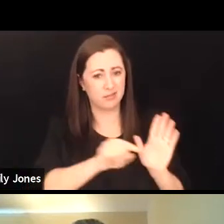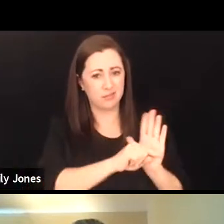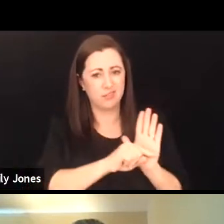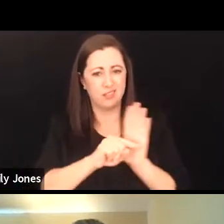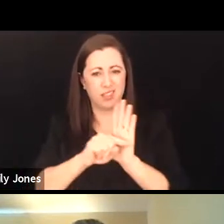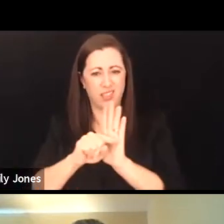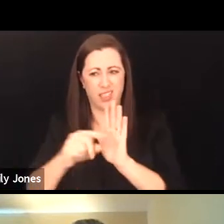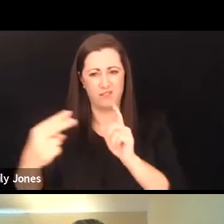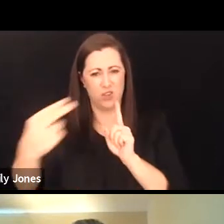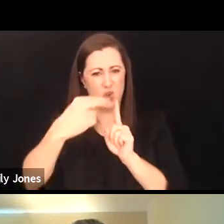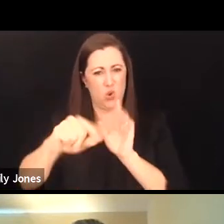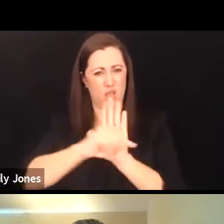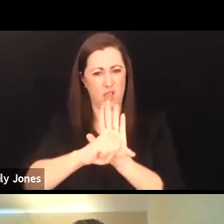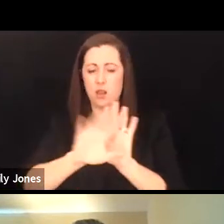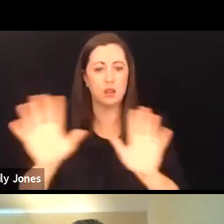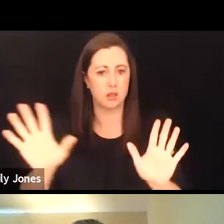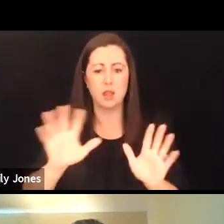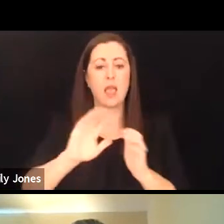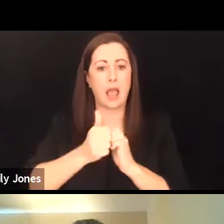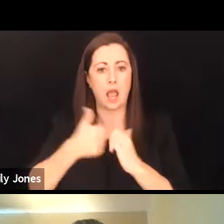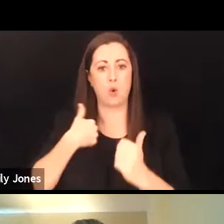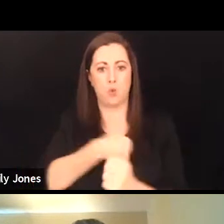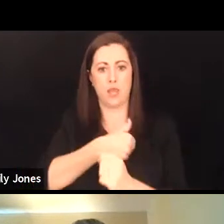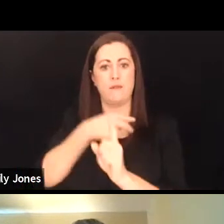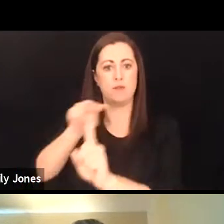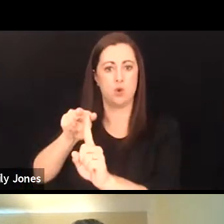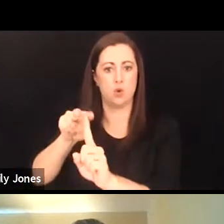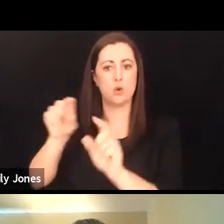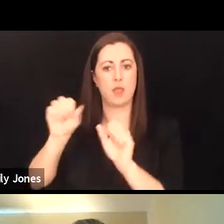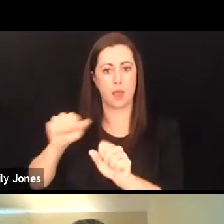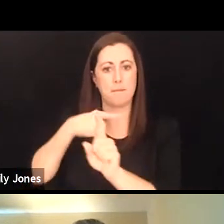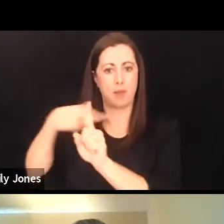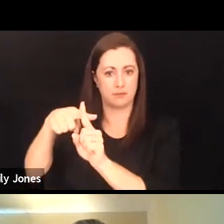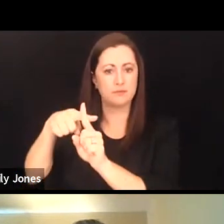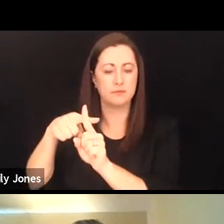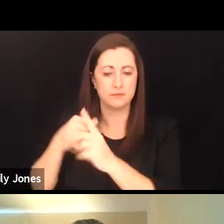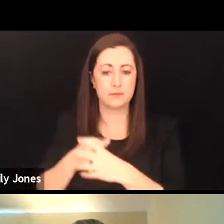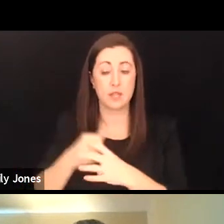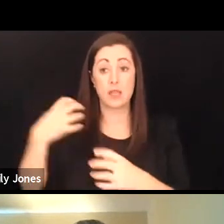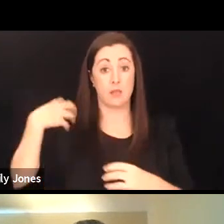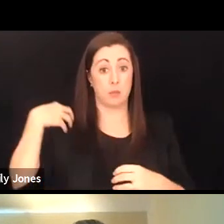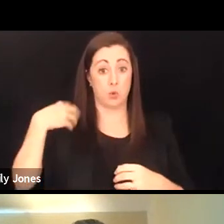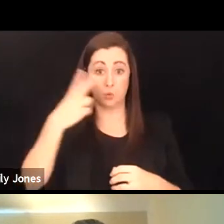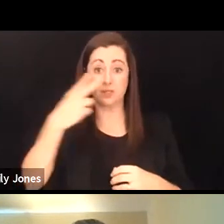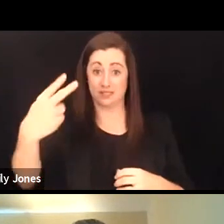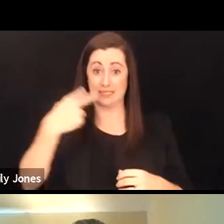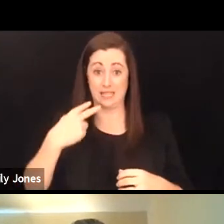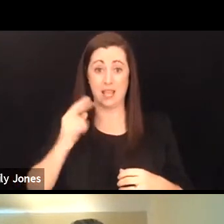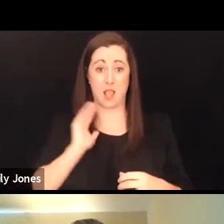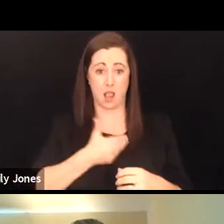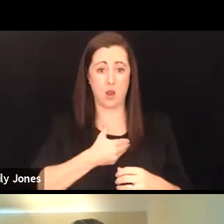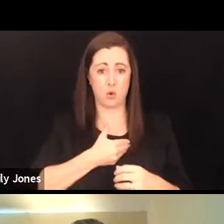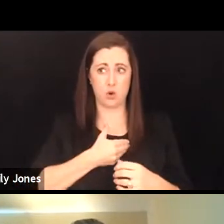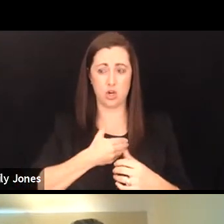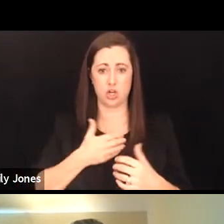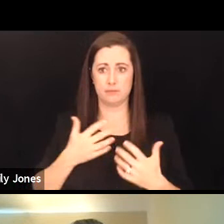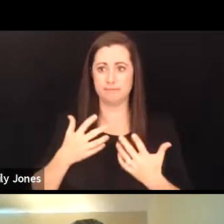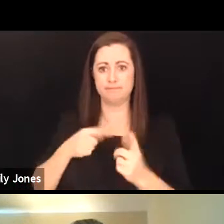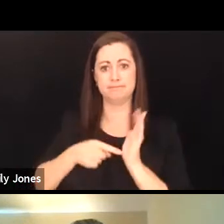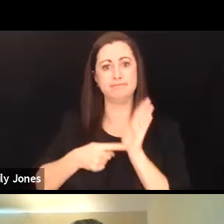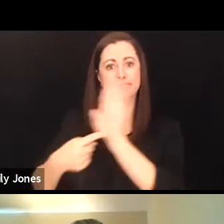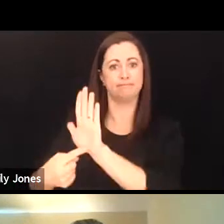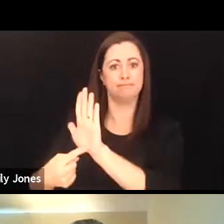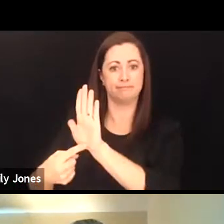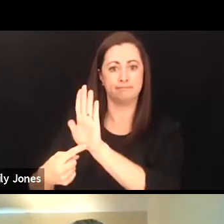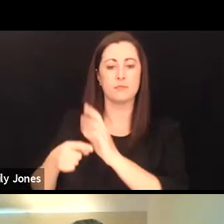to do with how we approach that. And see, the employers see that in us. And then that puts